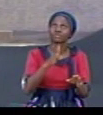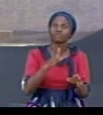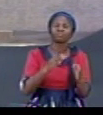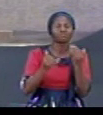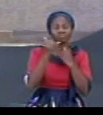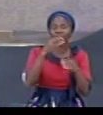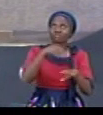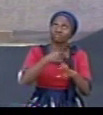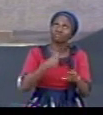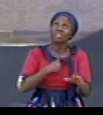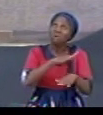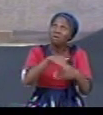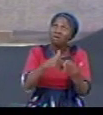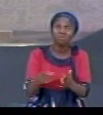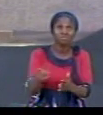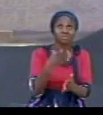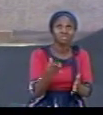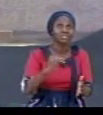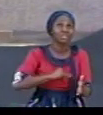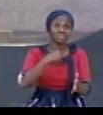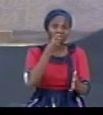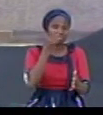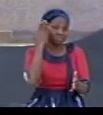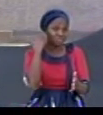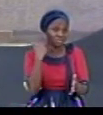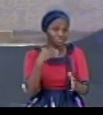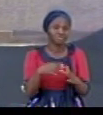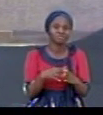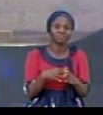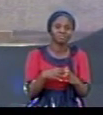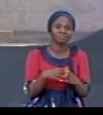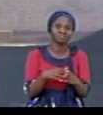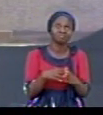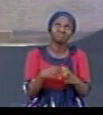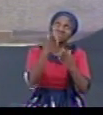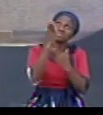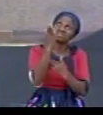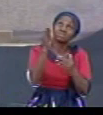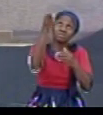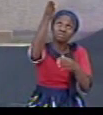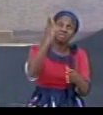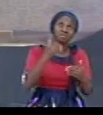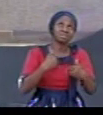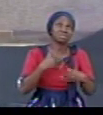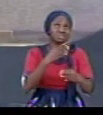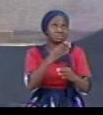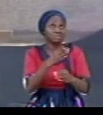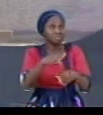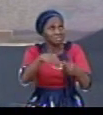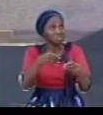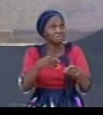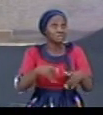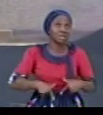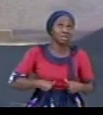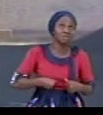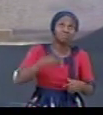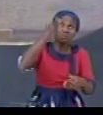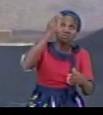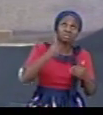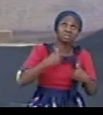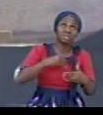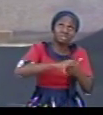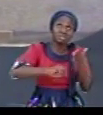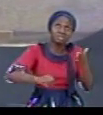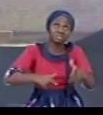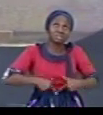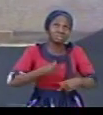all those things I said, God has given, God has taken away. I didn't understand. I was perplexed. All those things